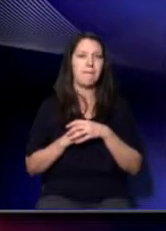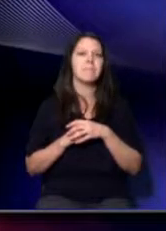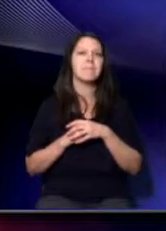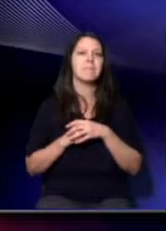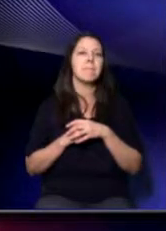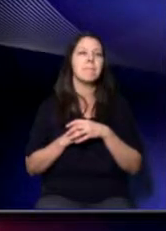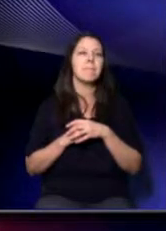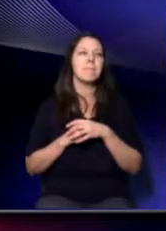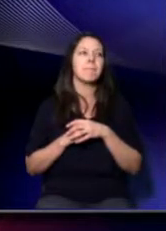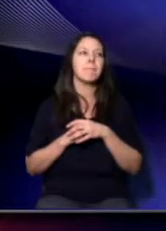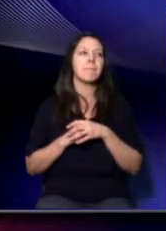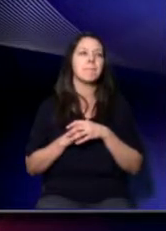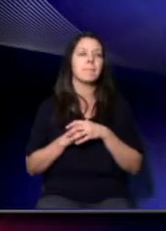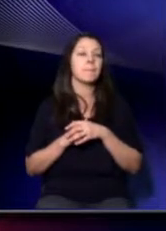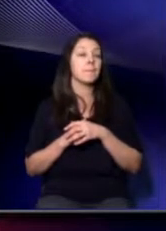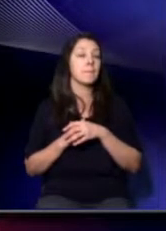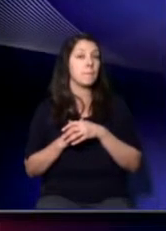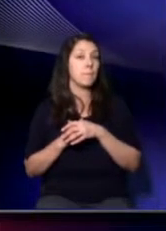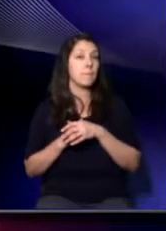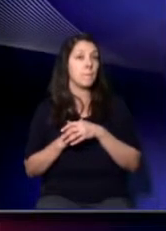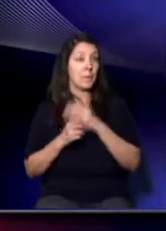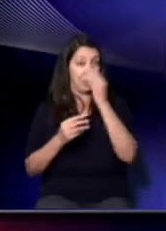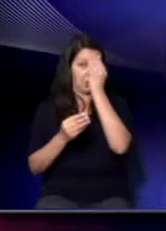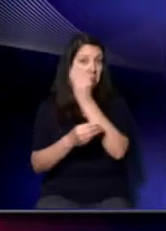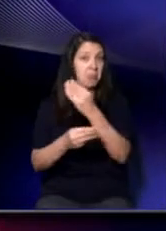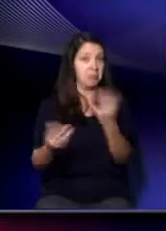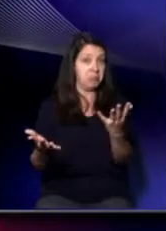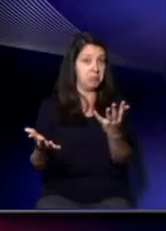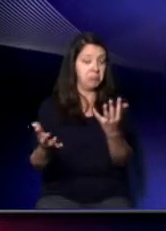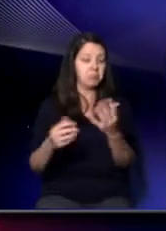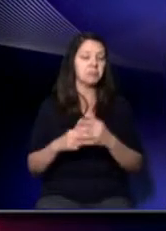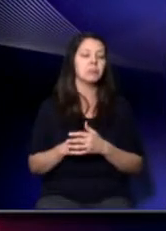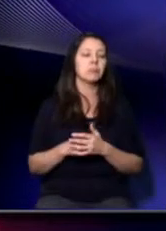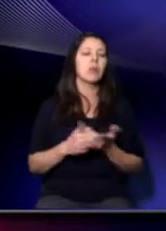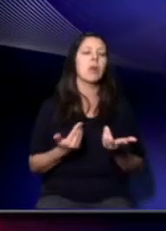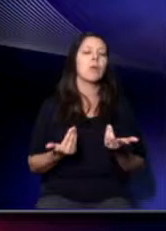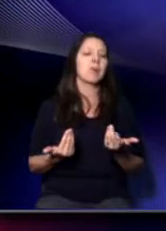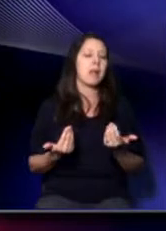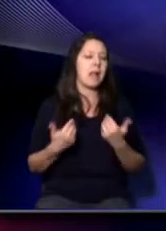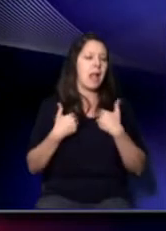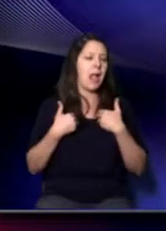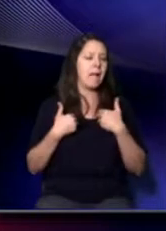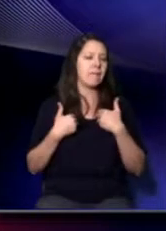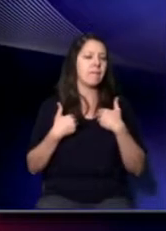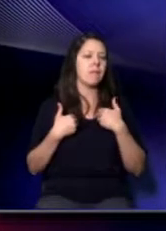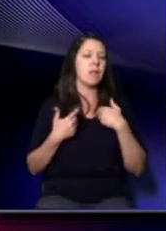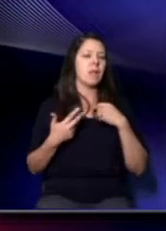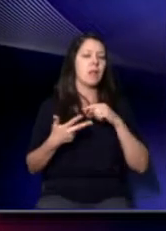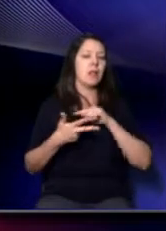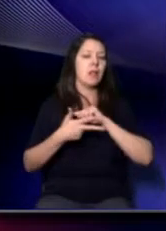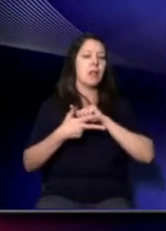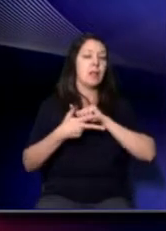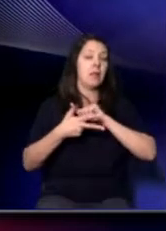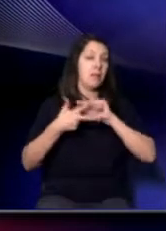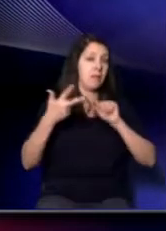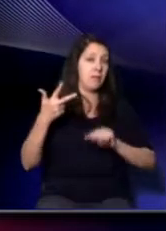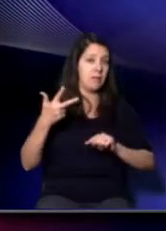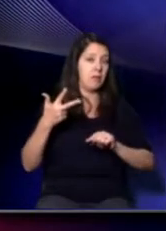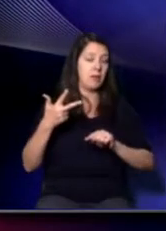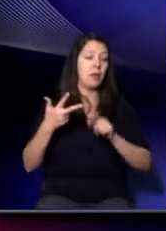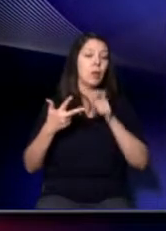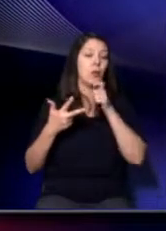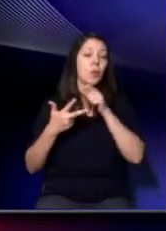This is for your information. We have 3 people in